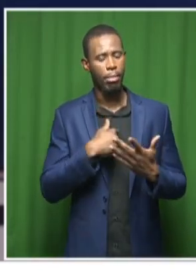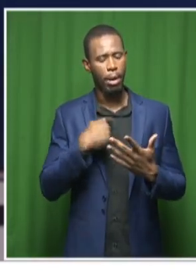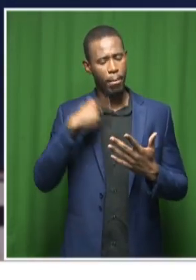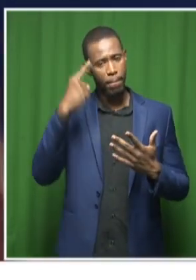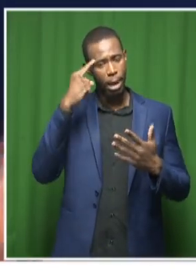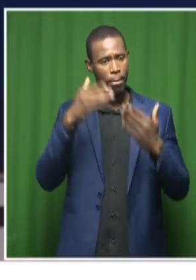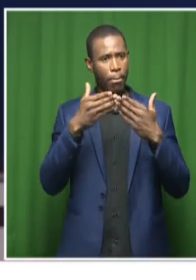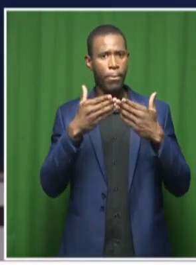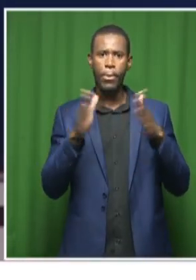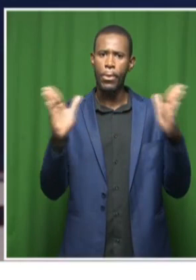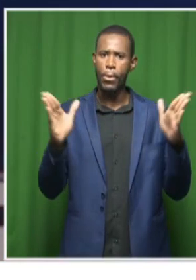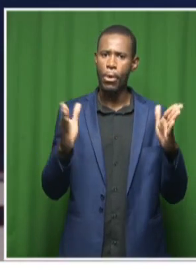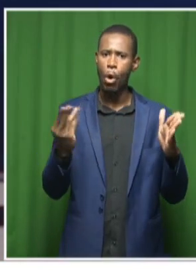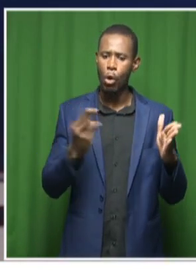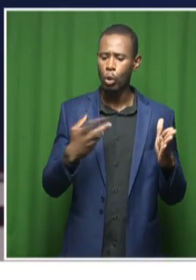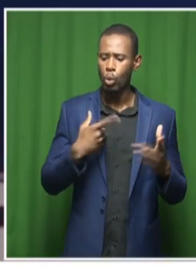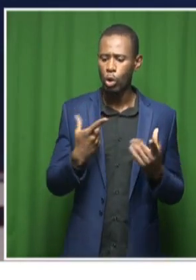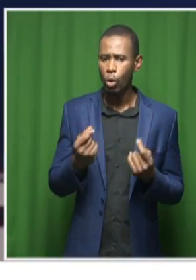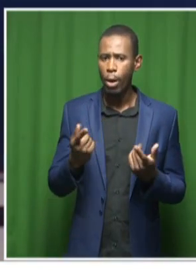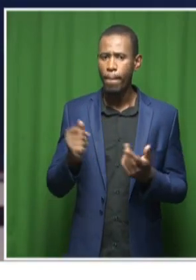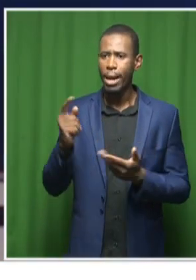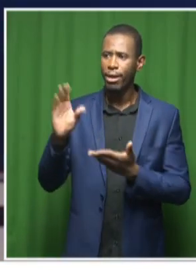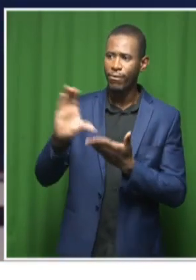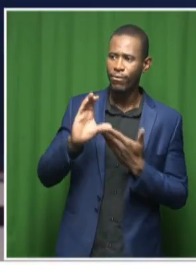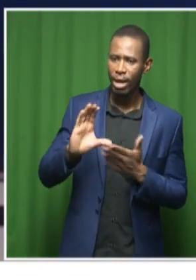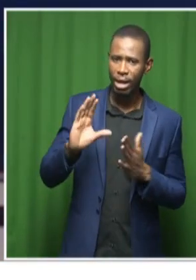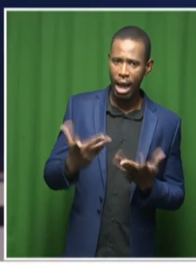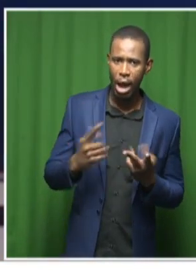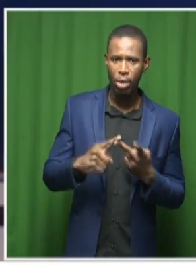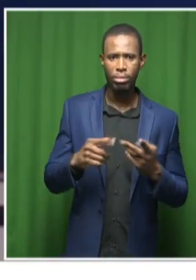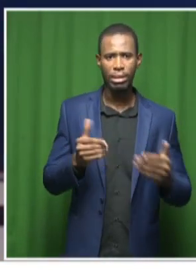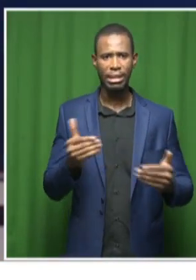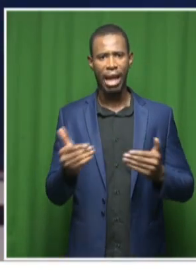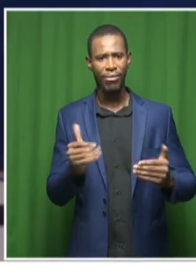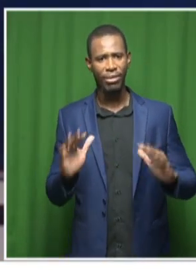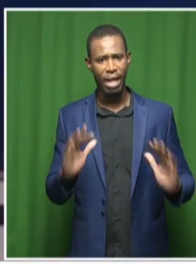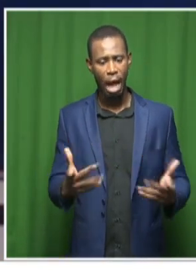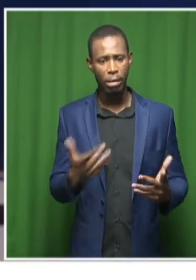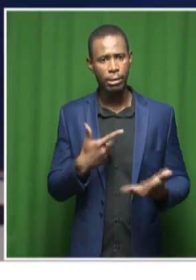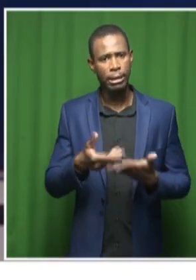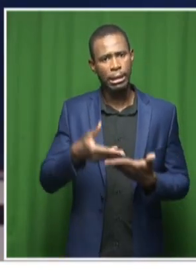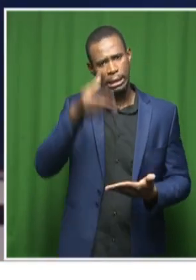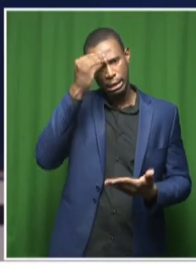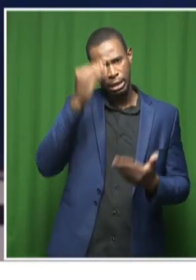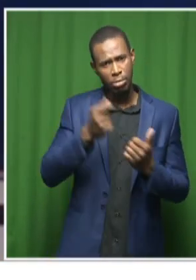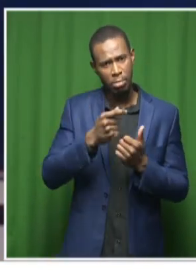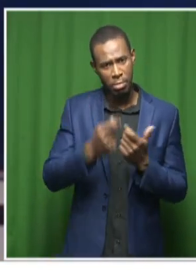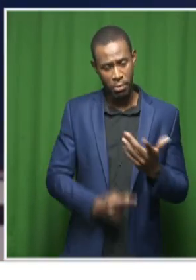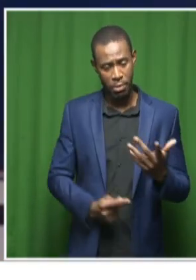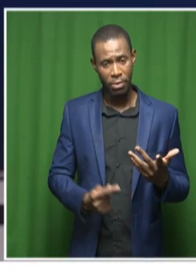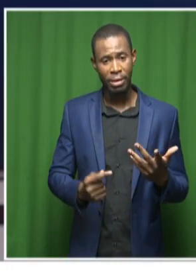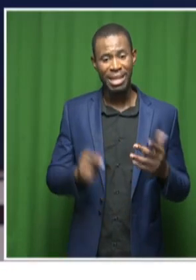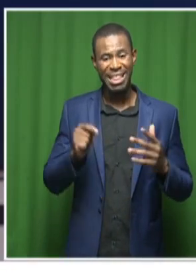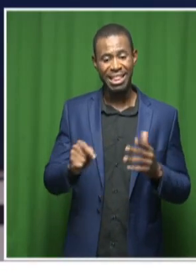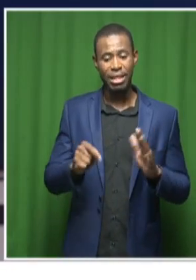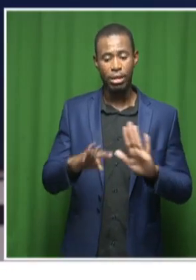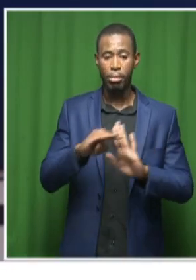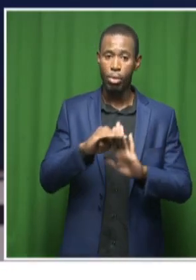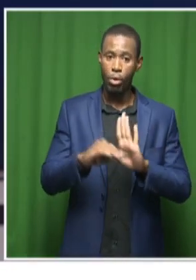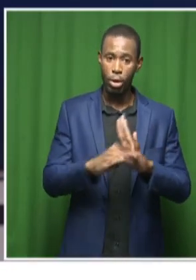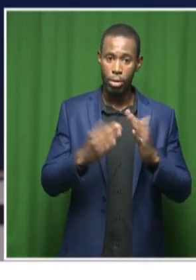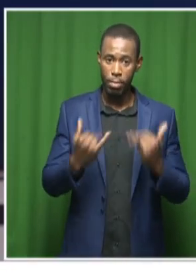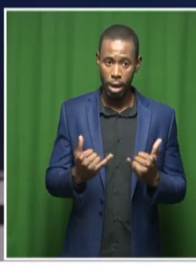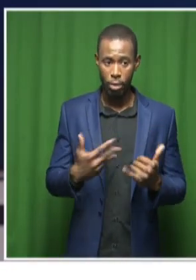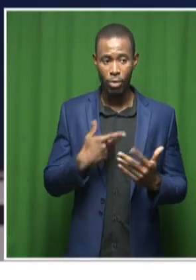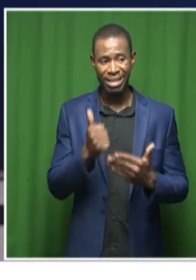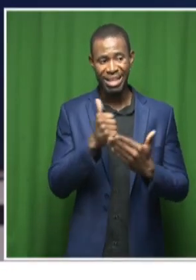how you run and how we fund, so there's just so much that, one is looking forward to. And with this particular program, we want to impact young